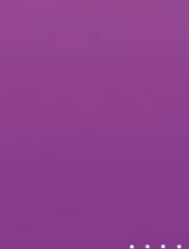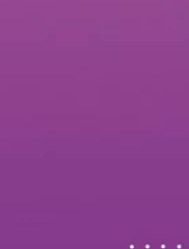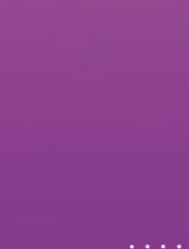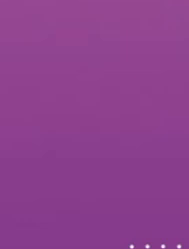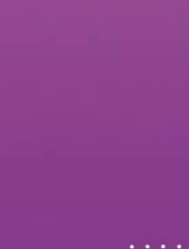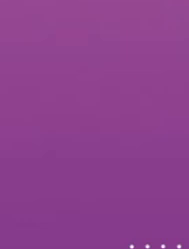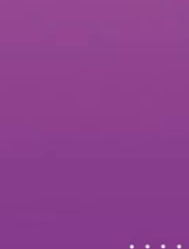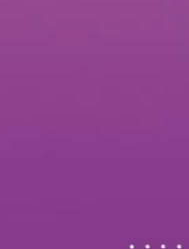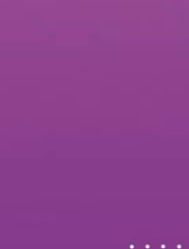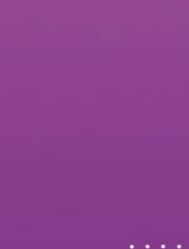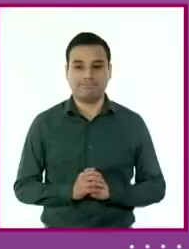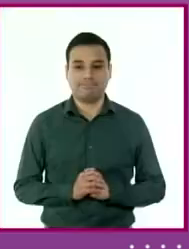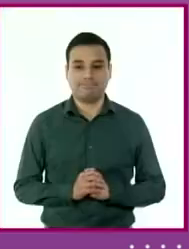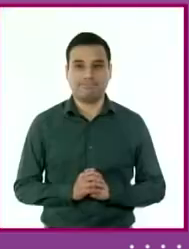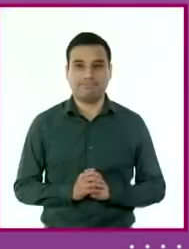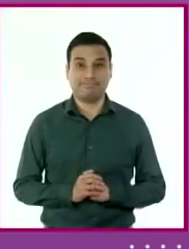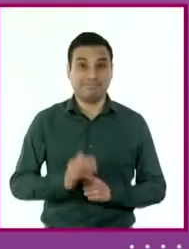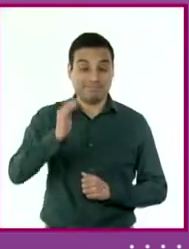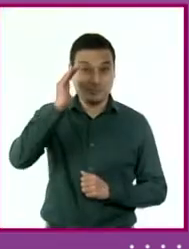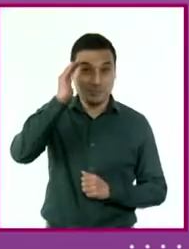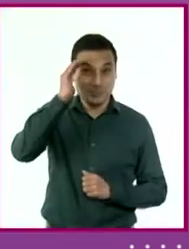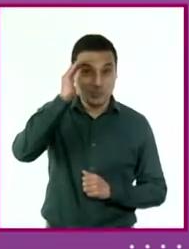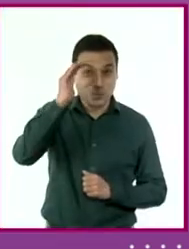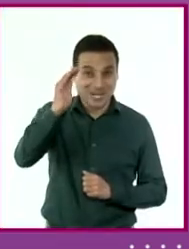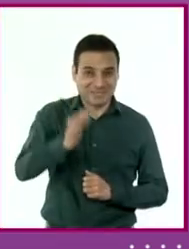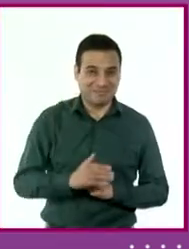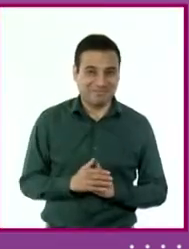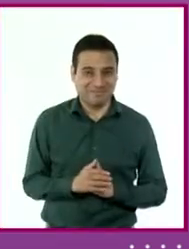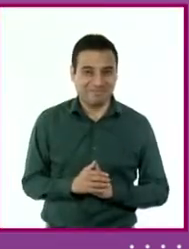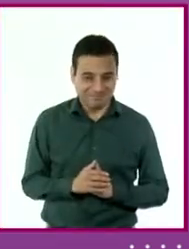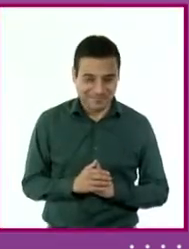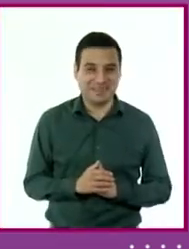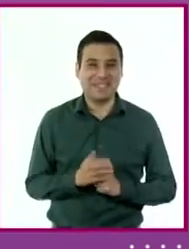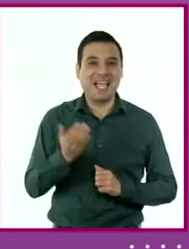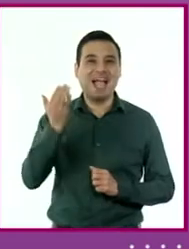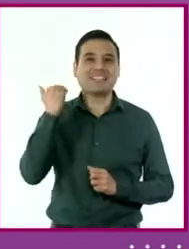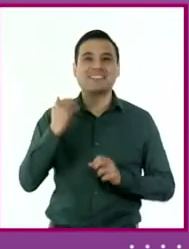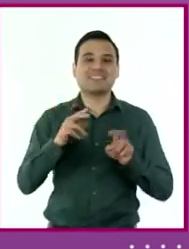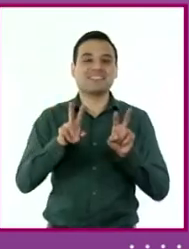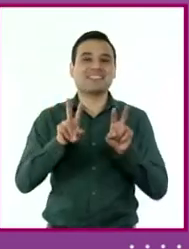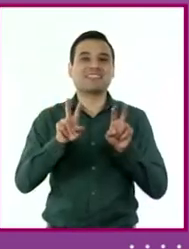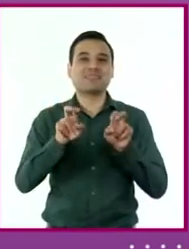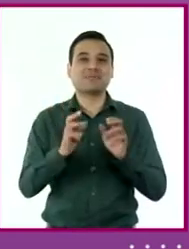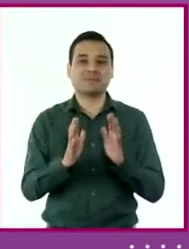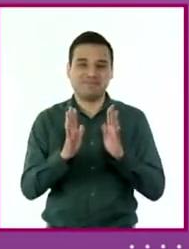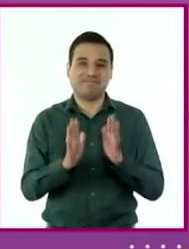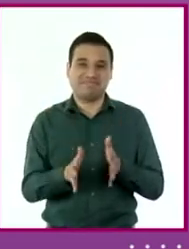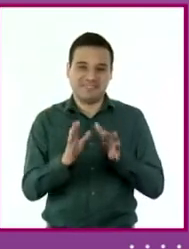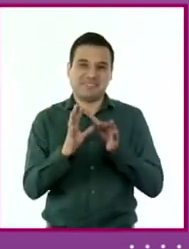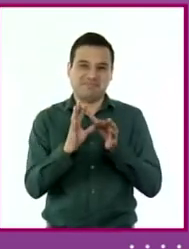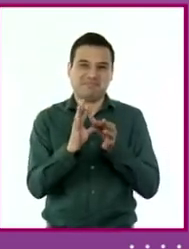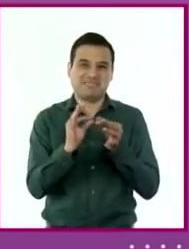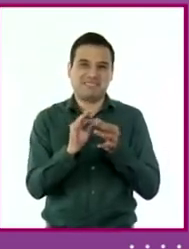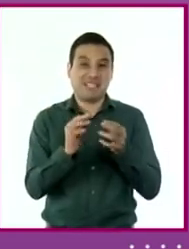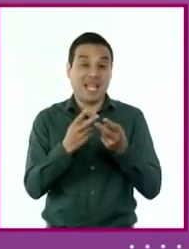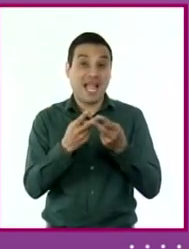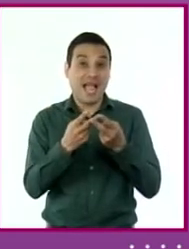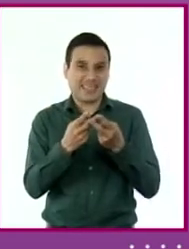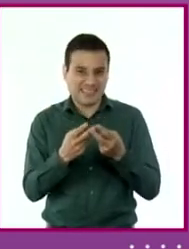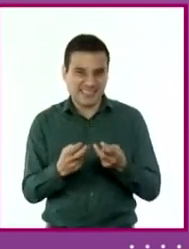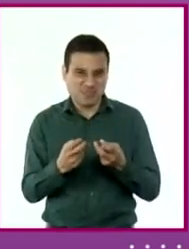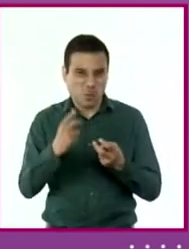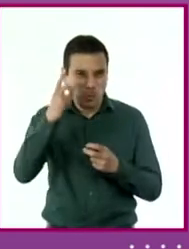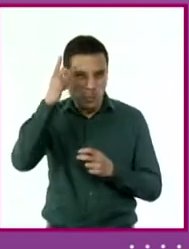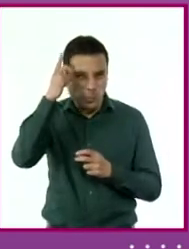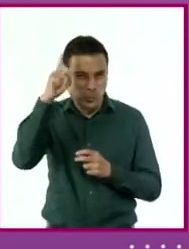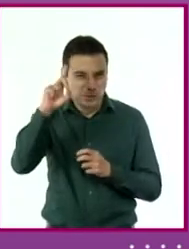¡Hola! ¡Hola! ¡Soy Armandillo! En la lección anterior, aprendimos a usar los adjetivos posesivos para hablar